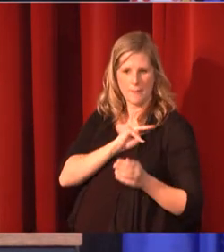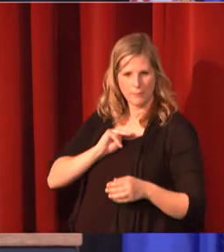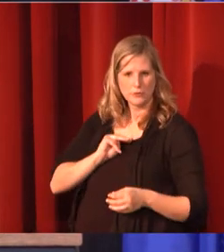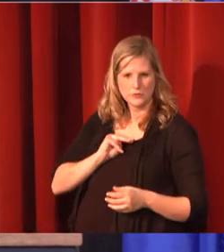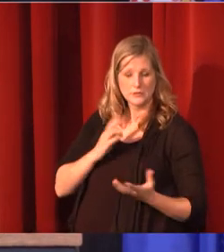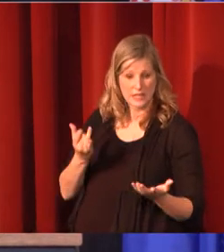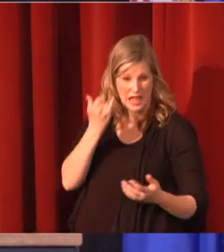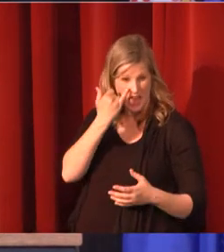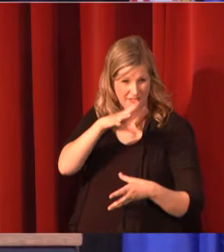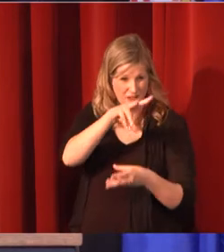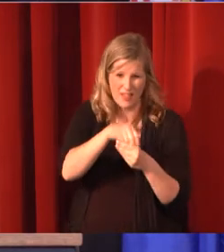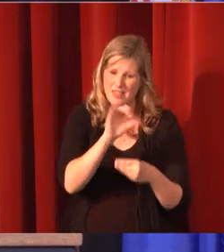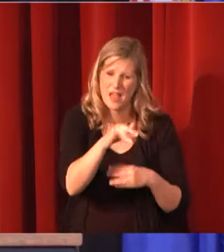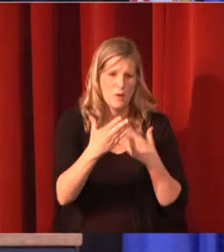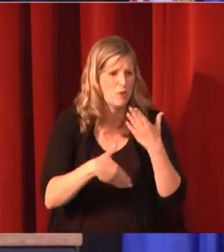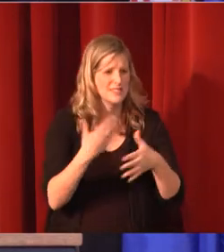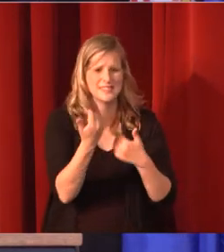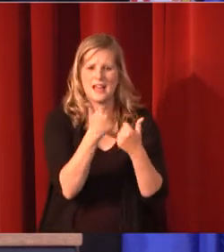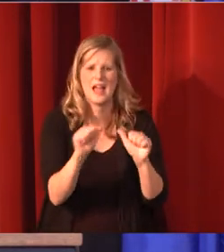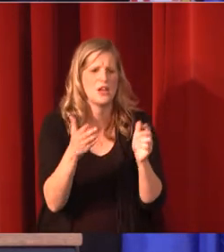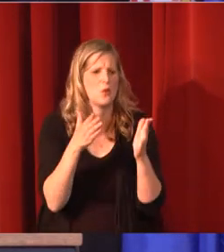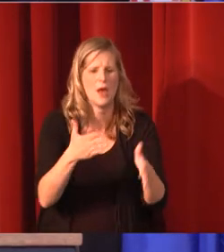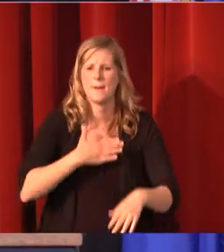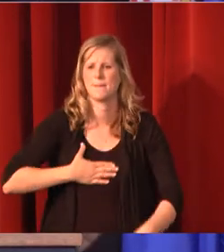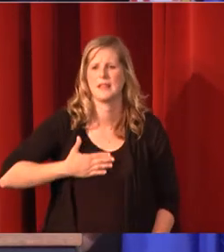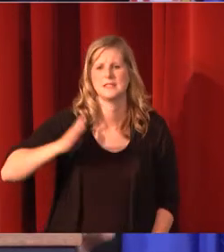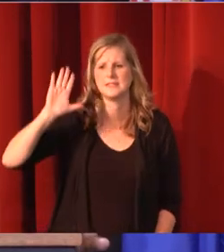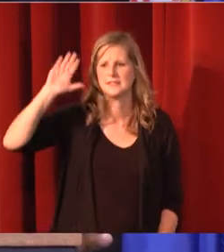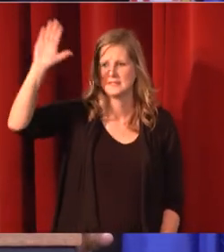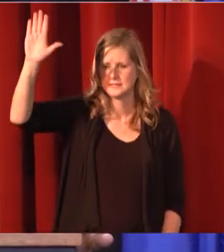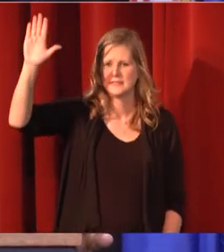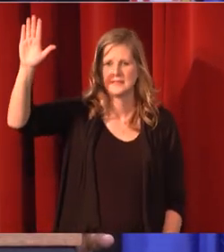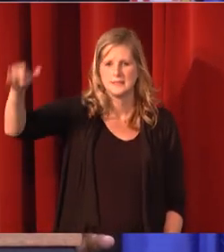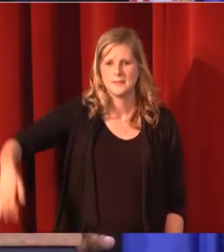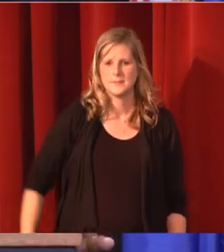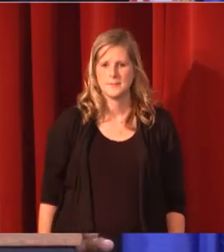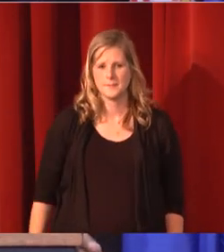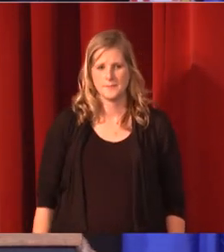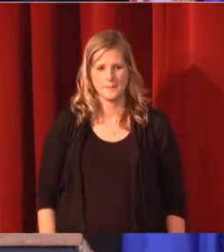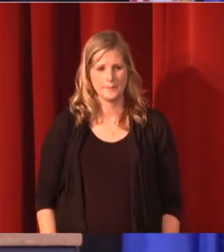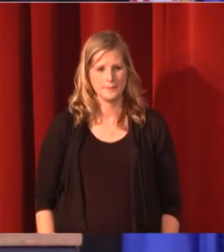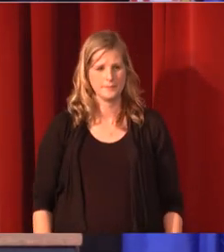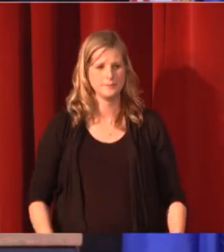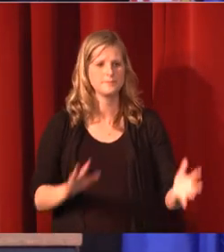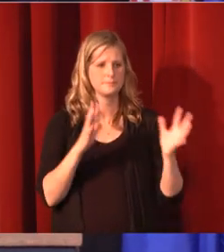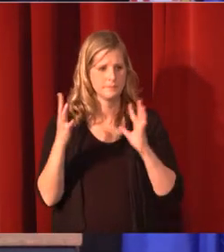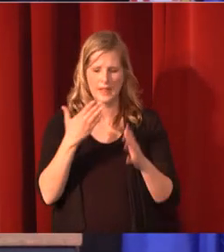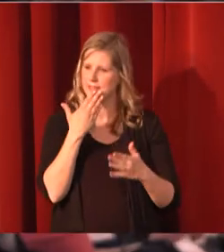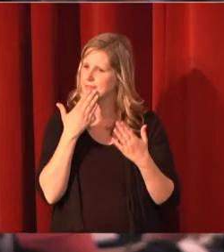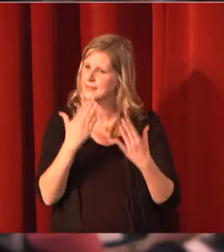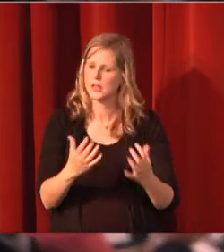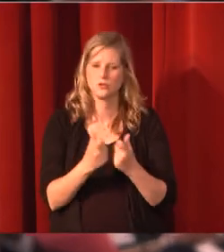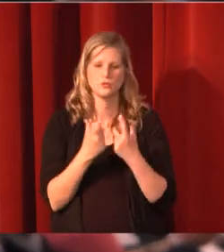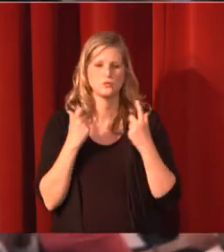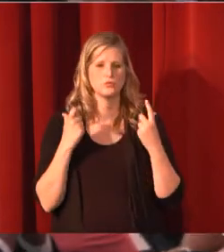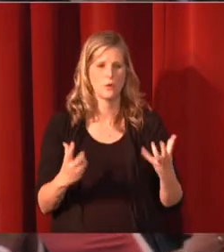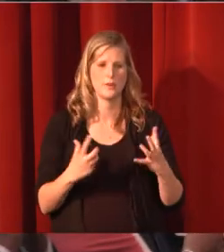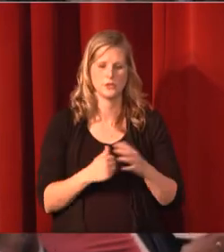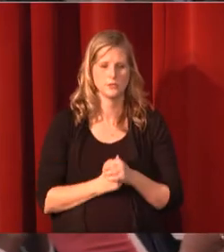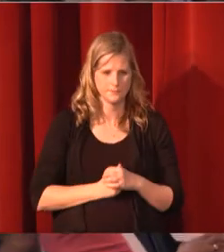participated in that process in any way would you wave a hand and be recognized thank you very much